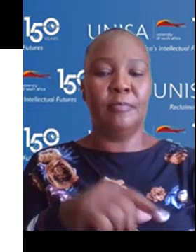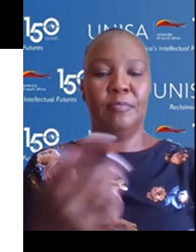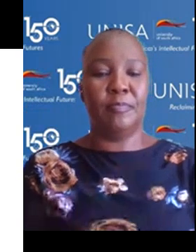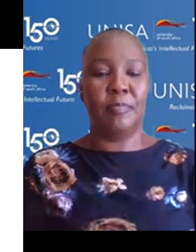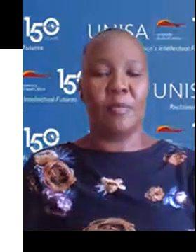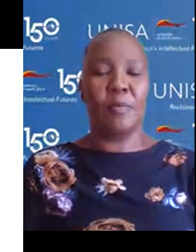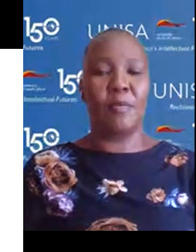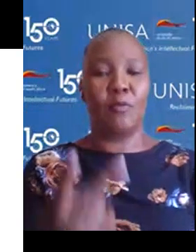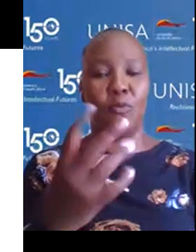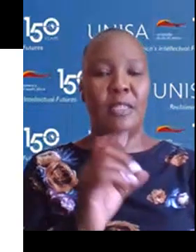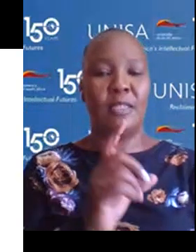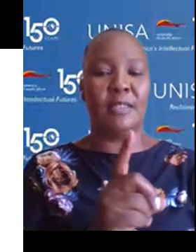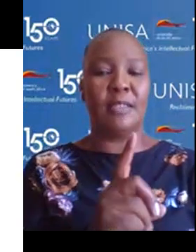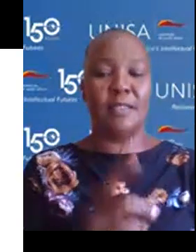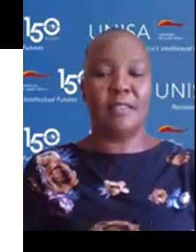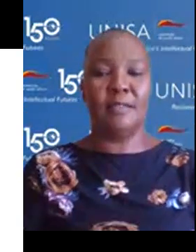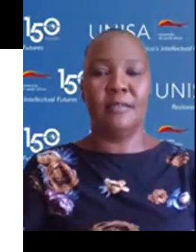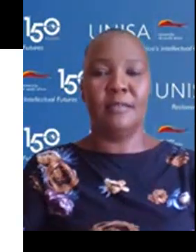seconds.